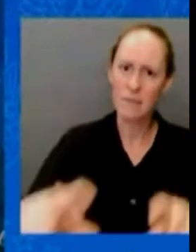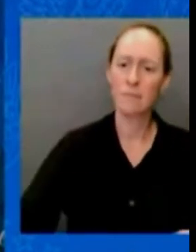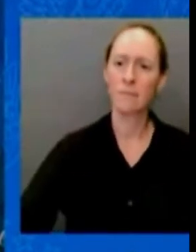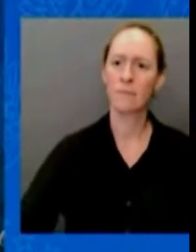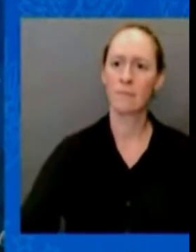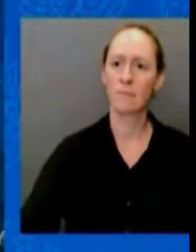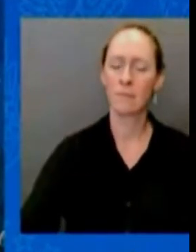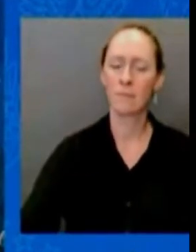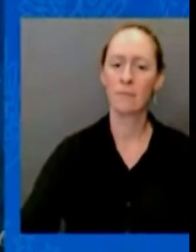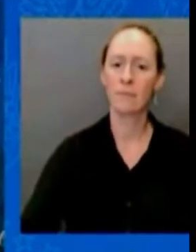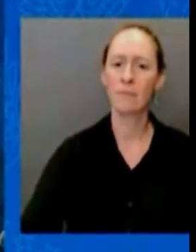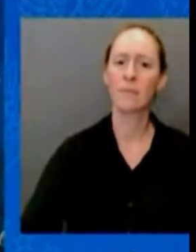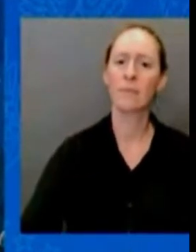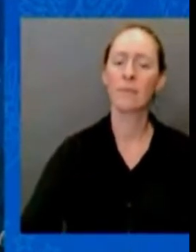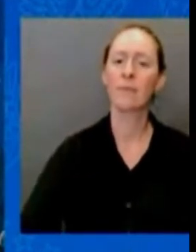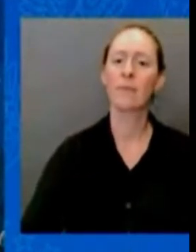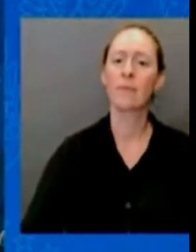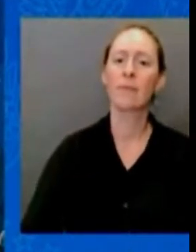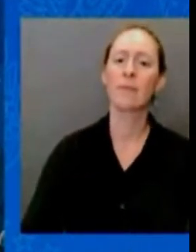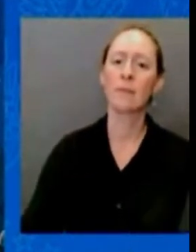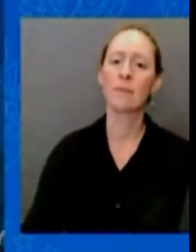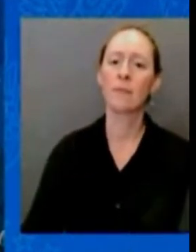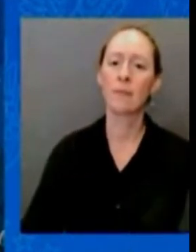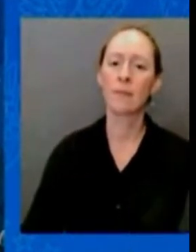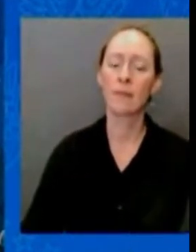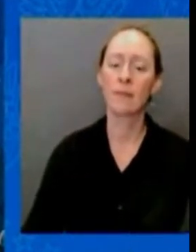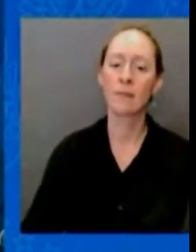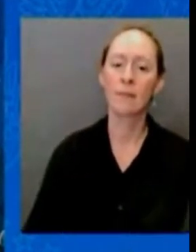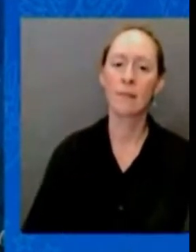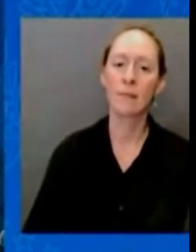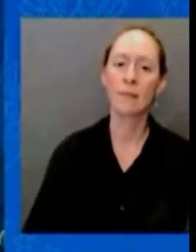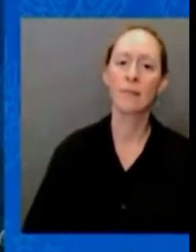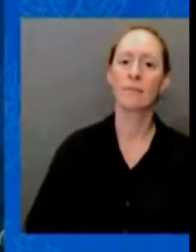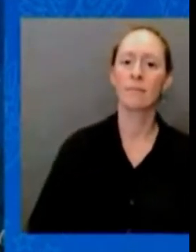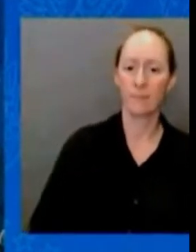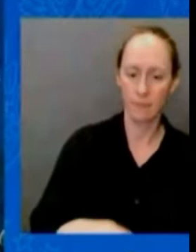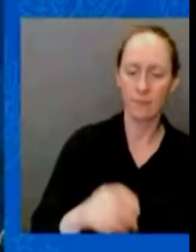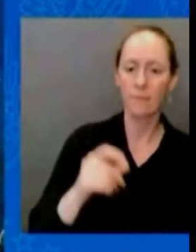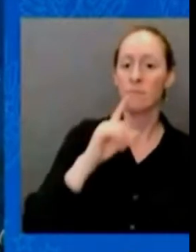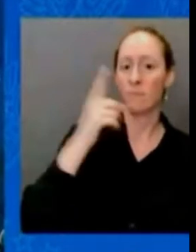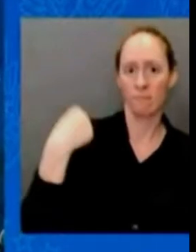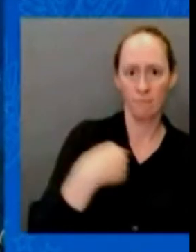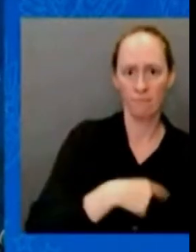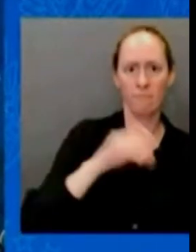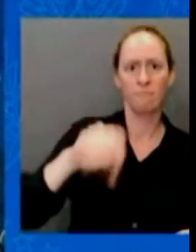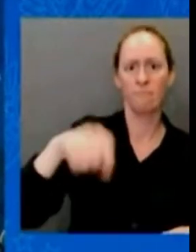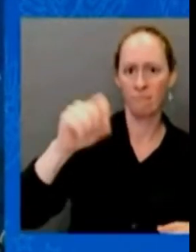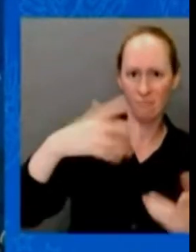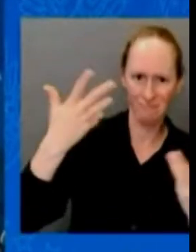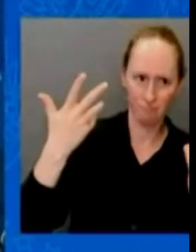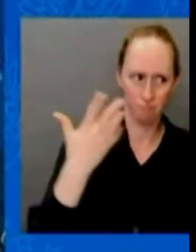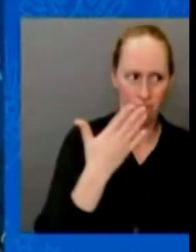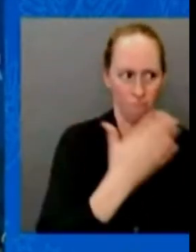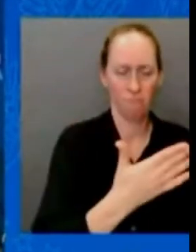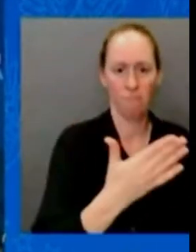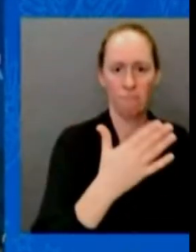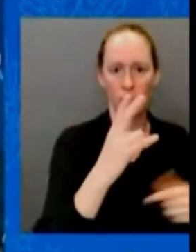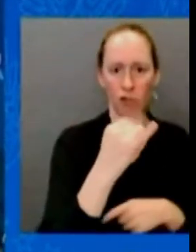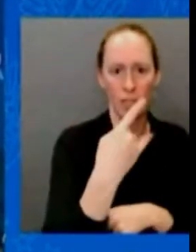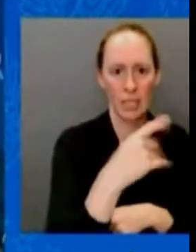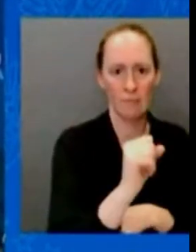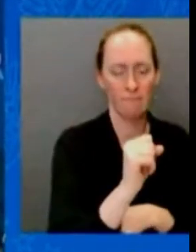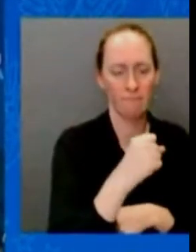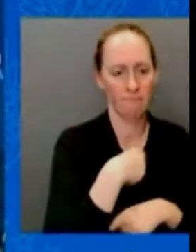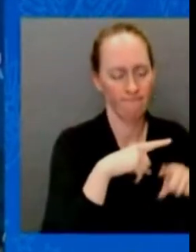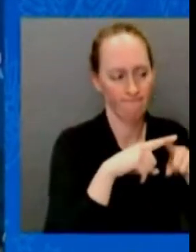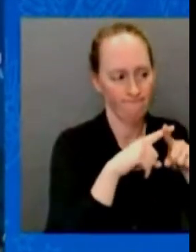depends on us having access to the most modern computer chips in the world. It depends on it. One of the things I've